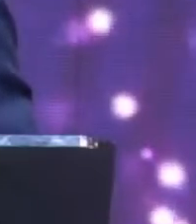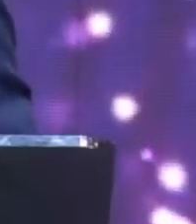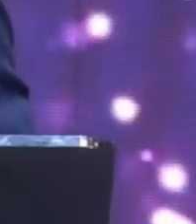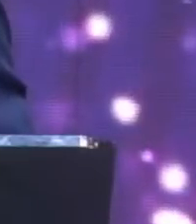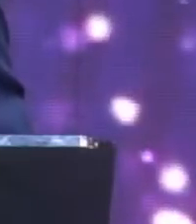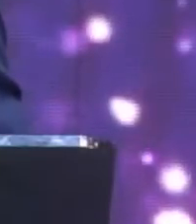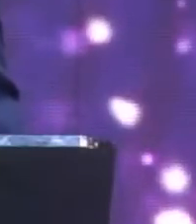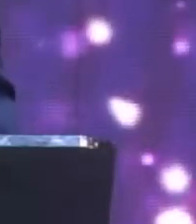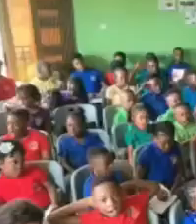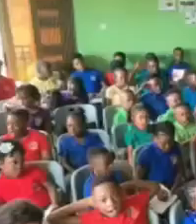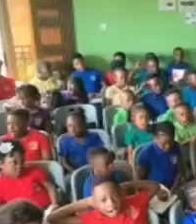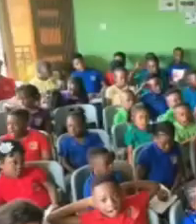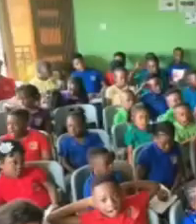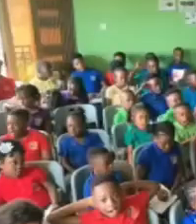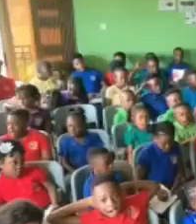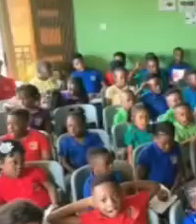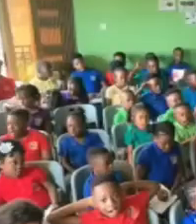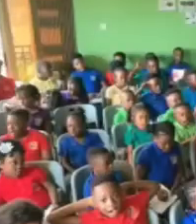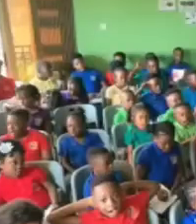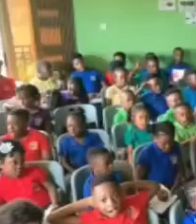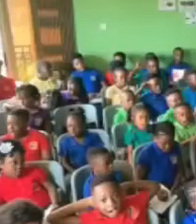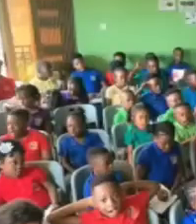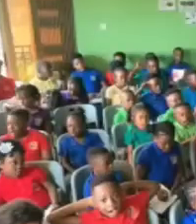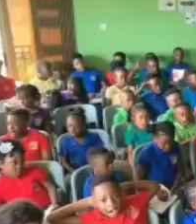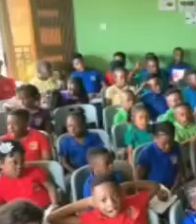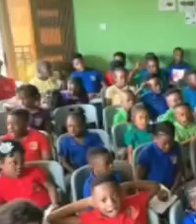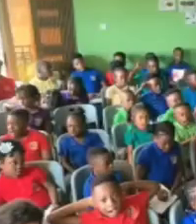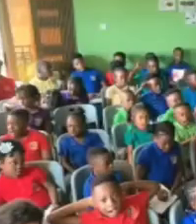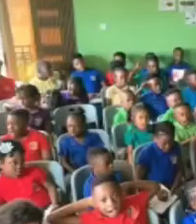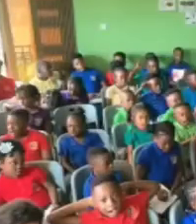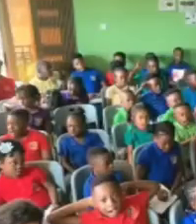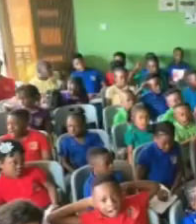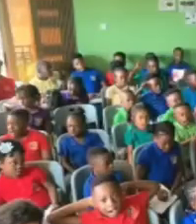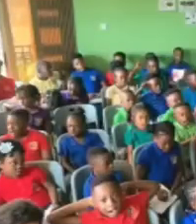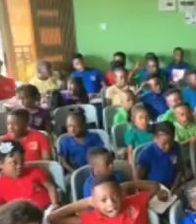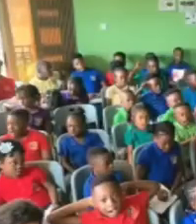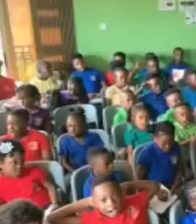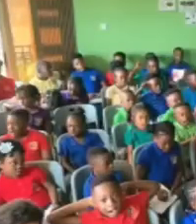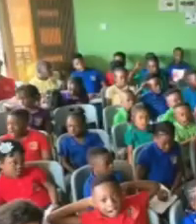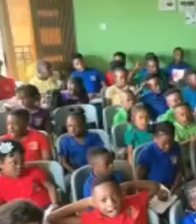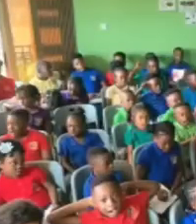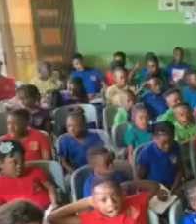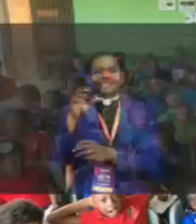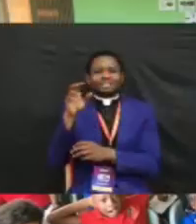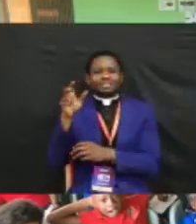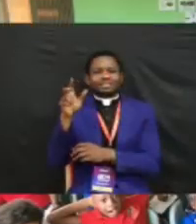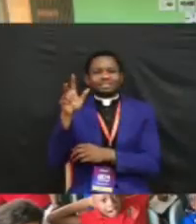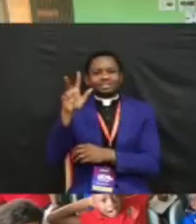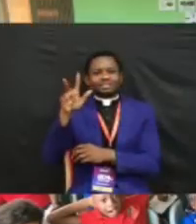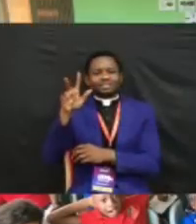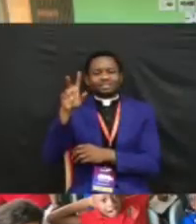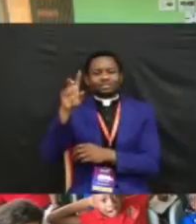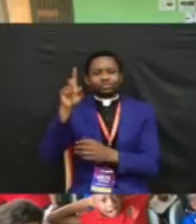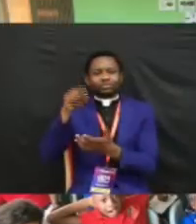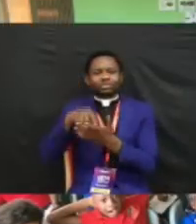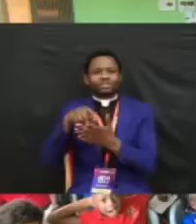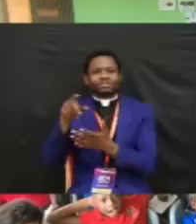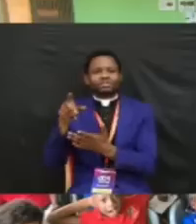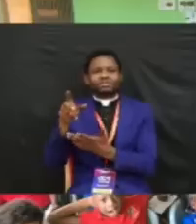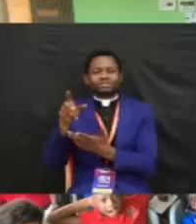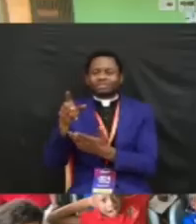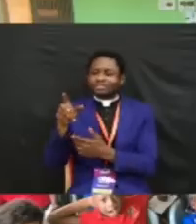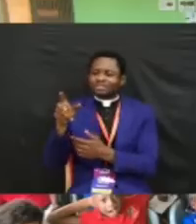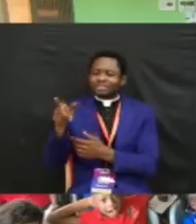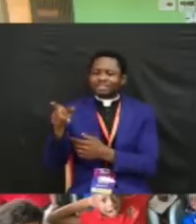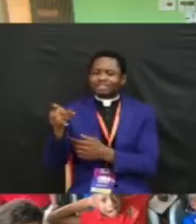schools comprising 9,973 primary schools, 7,089 junior